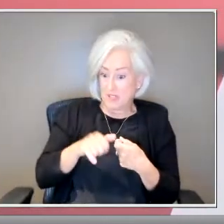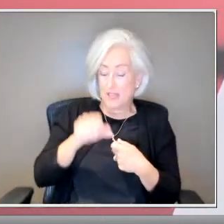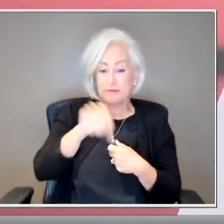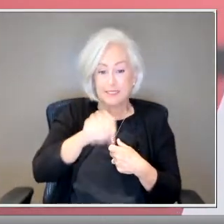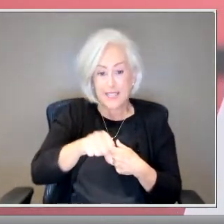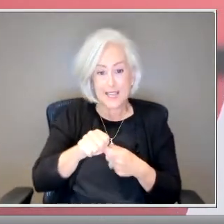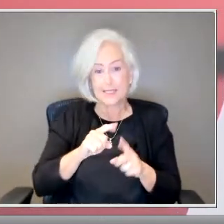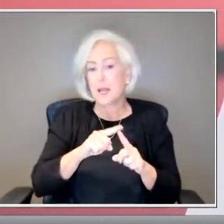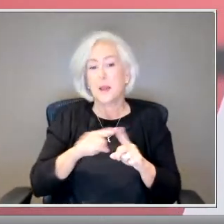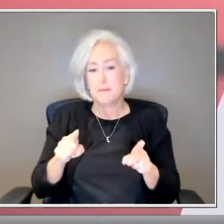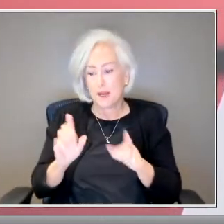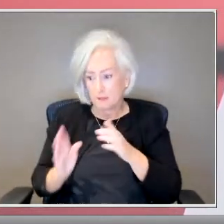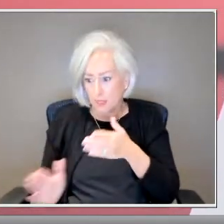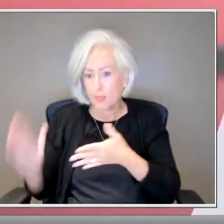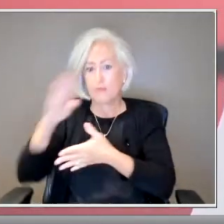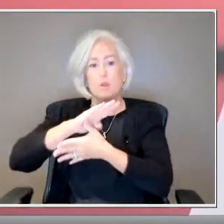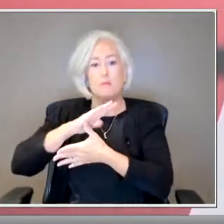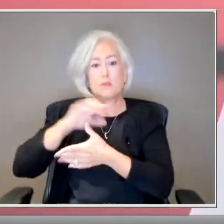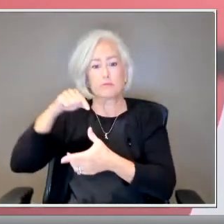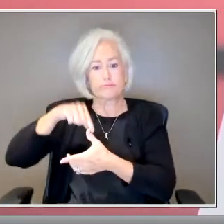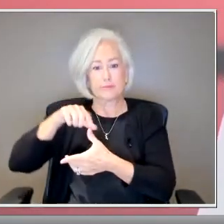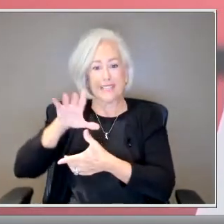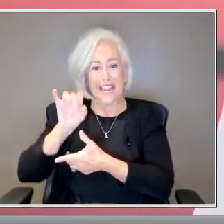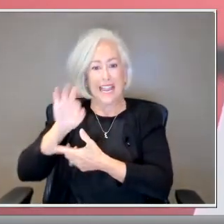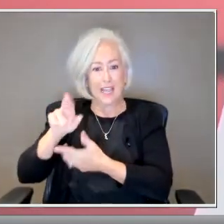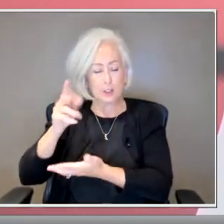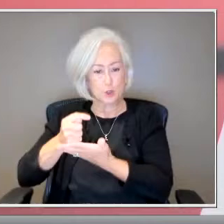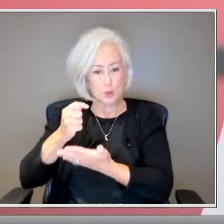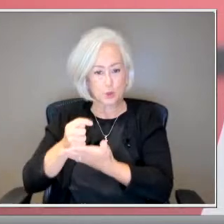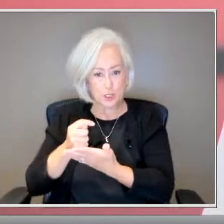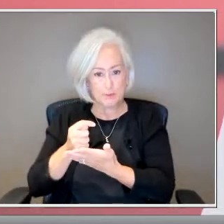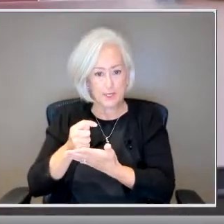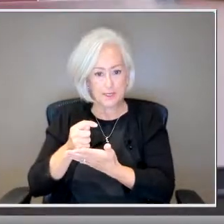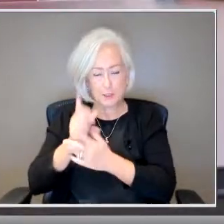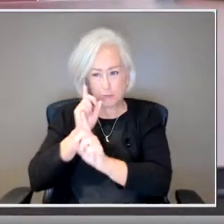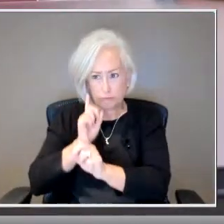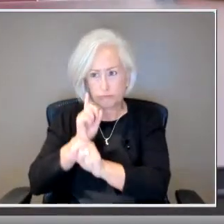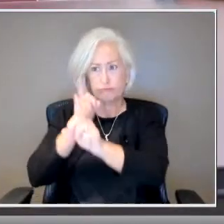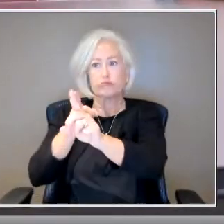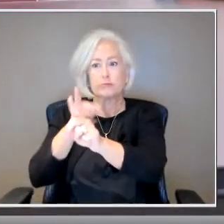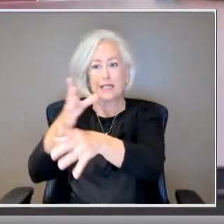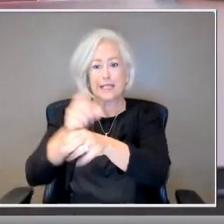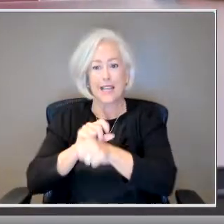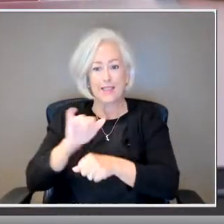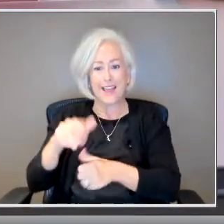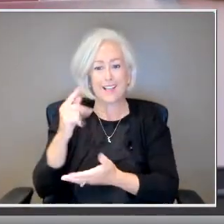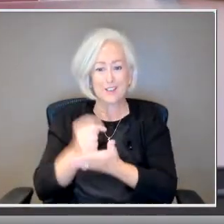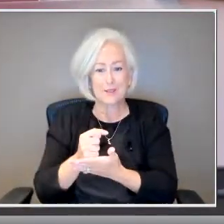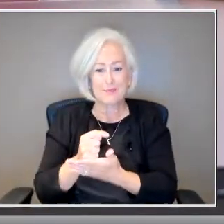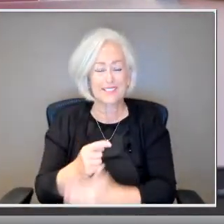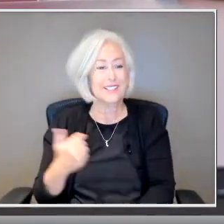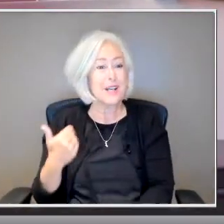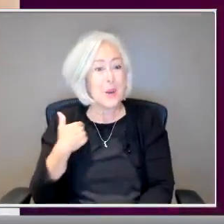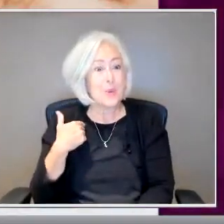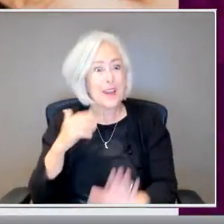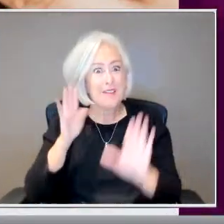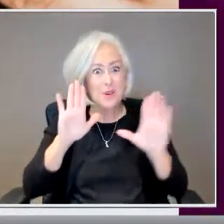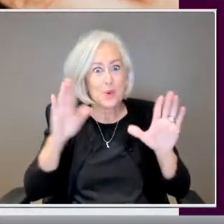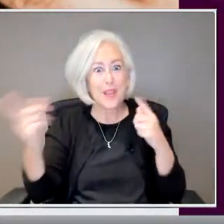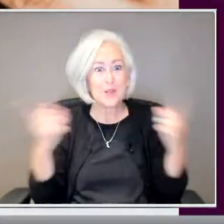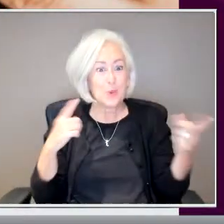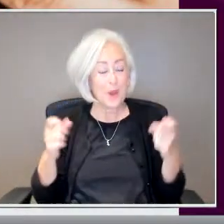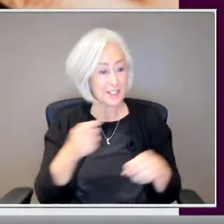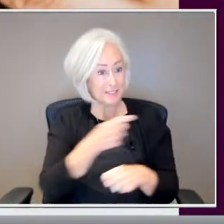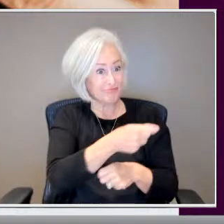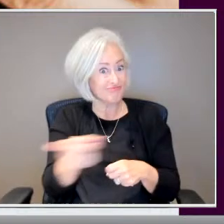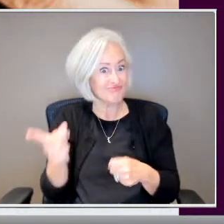just get the cancer treatment. So that's what we're eyes on the prize. Get the cancer treatment. Eyes on the prize. All right. Well, we already have some great questions coming in. So if you have any questions,